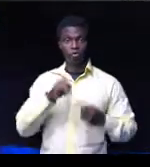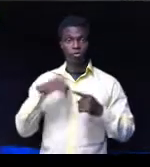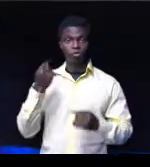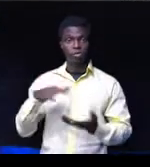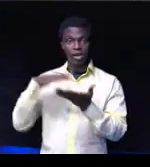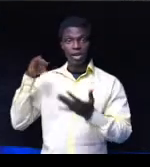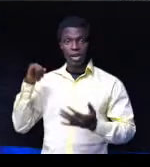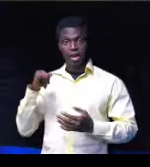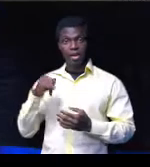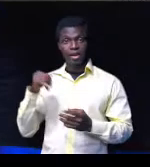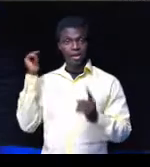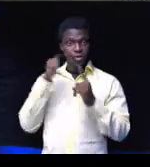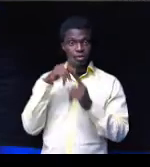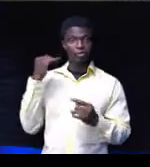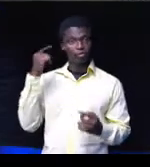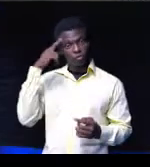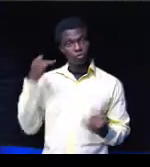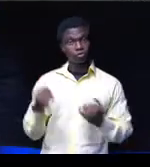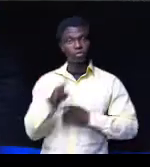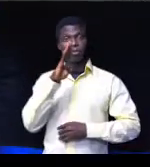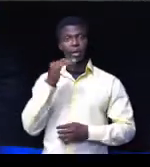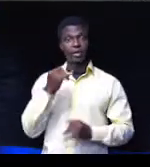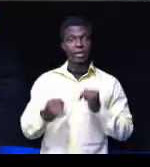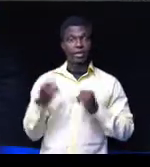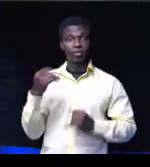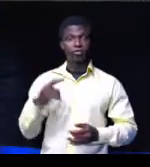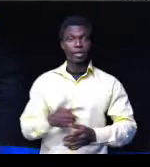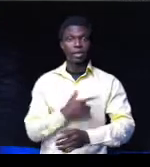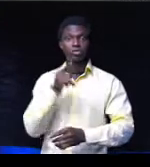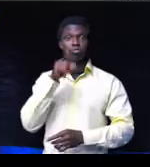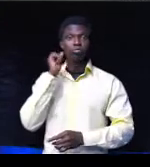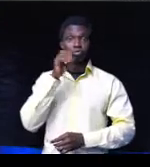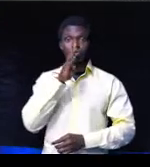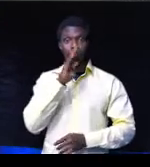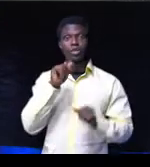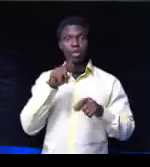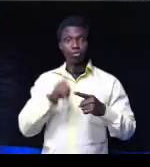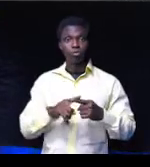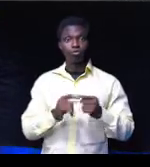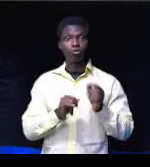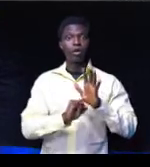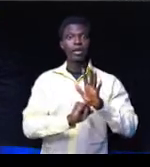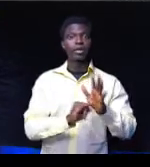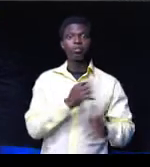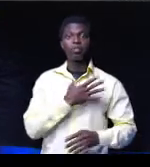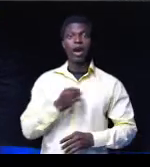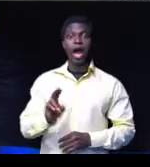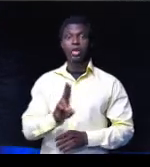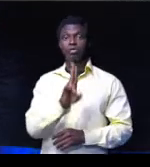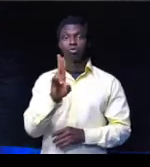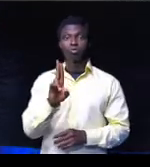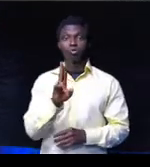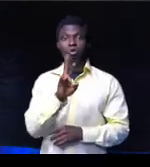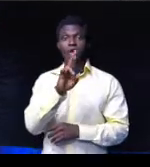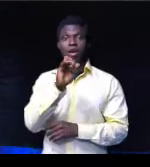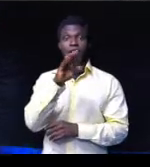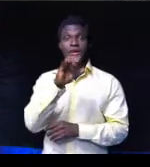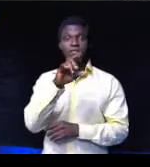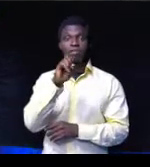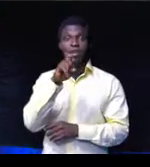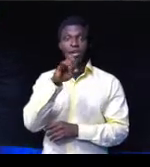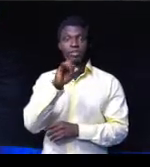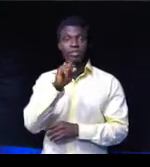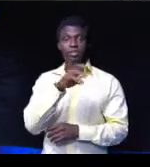Now to the learning objective for today. By the end of the lesson, you should be able to identify and